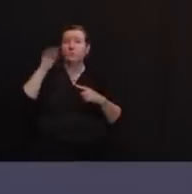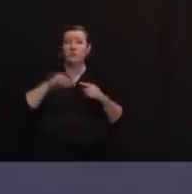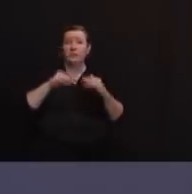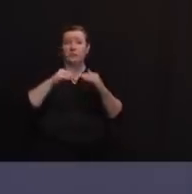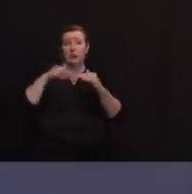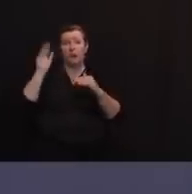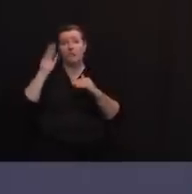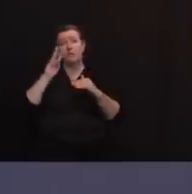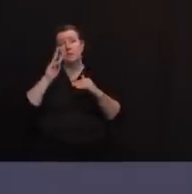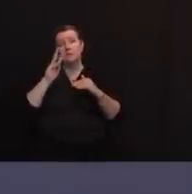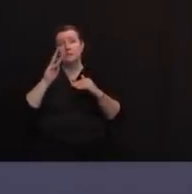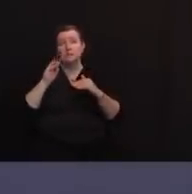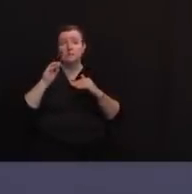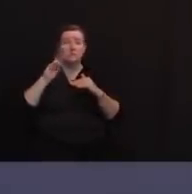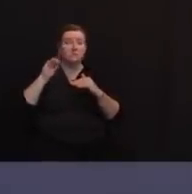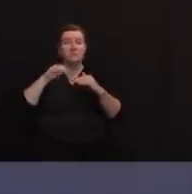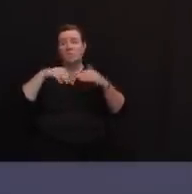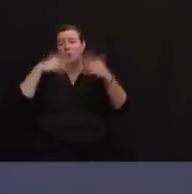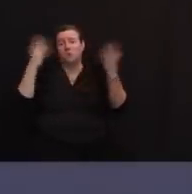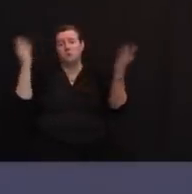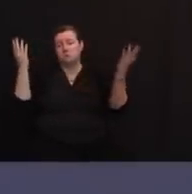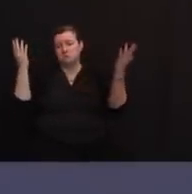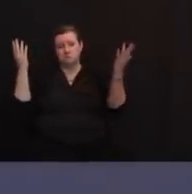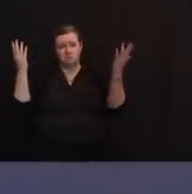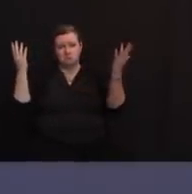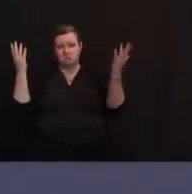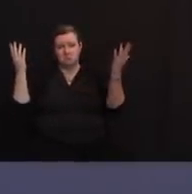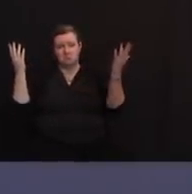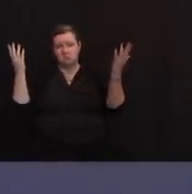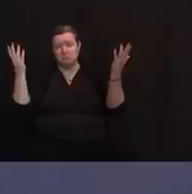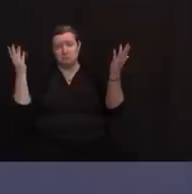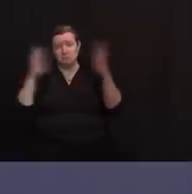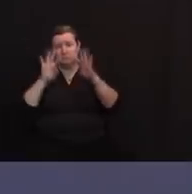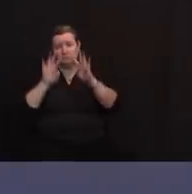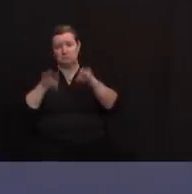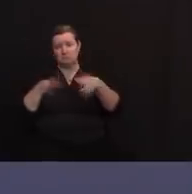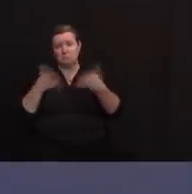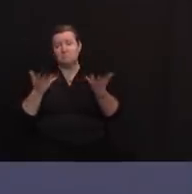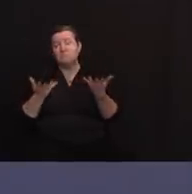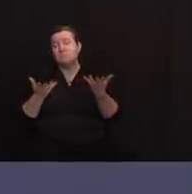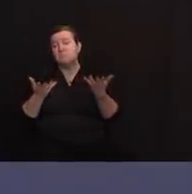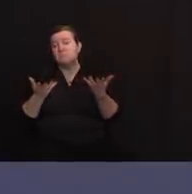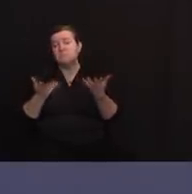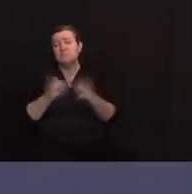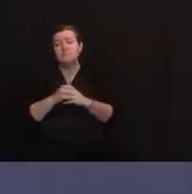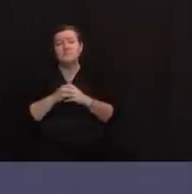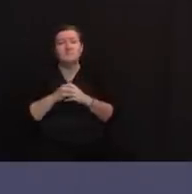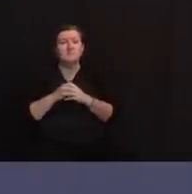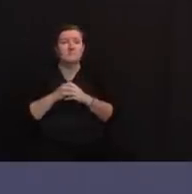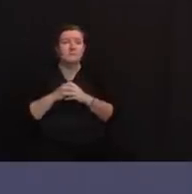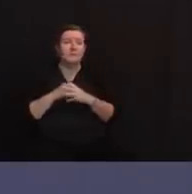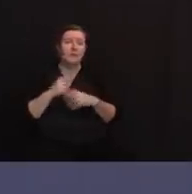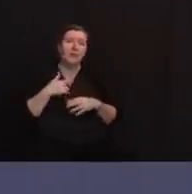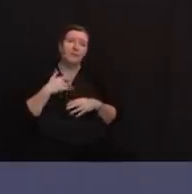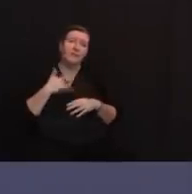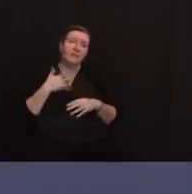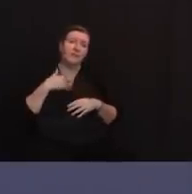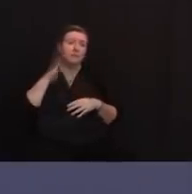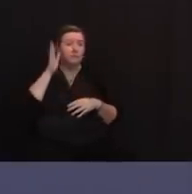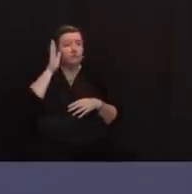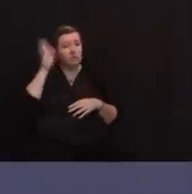like. I don't see a lot of handshaking, kisses on the cheek, hugs